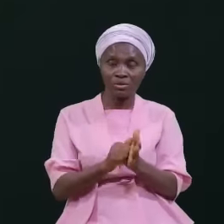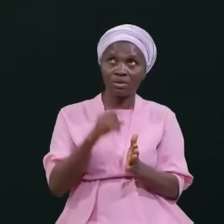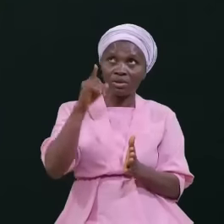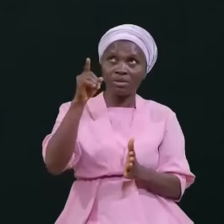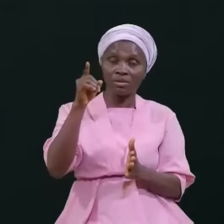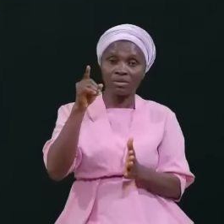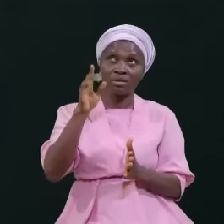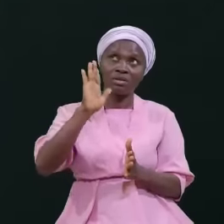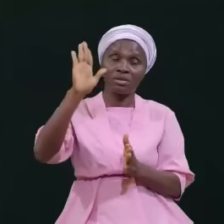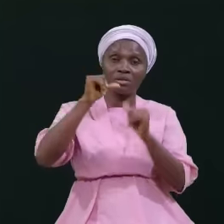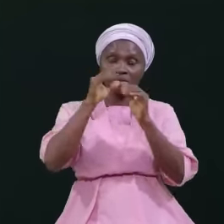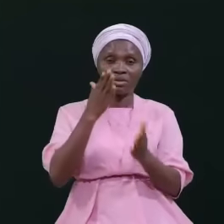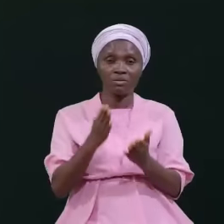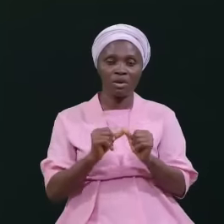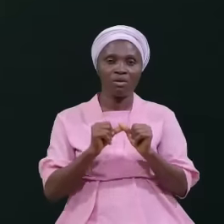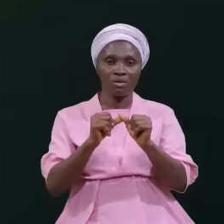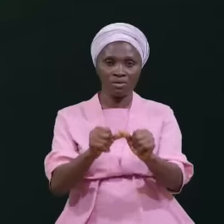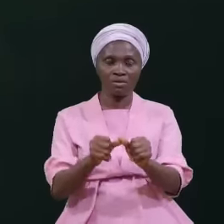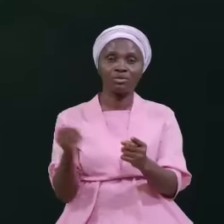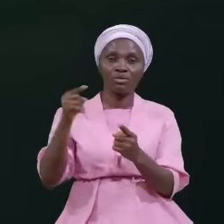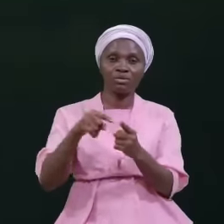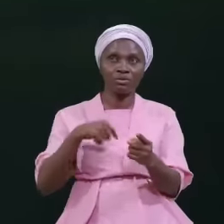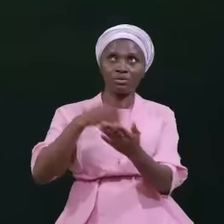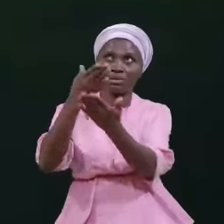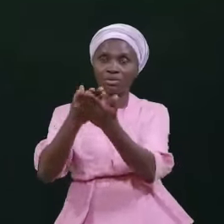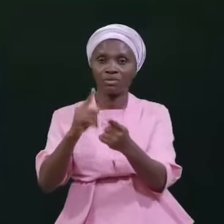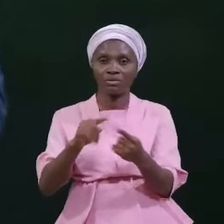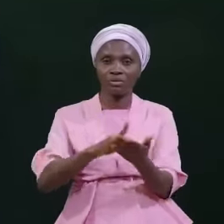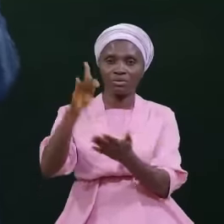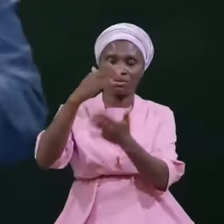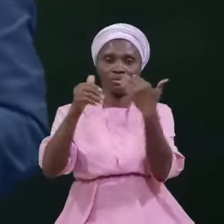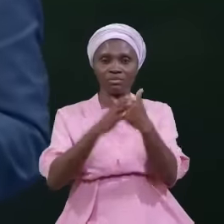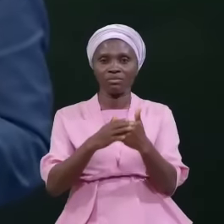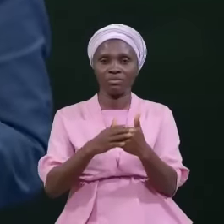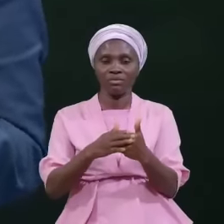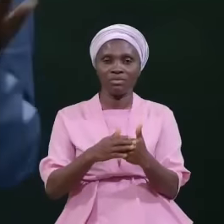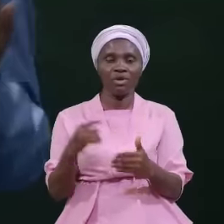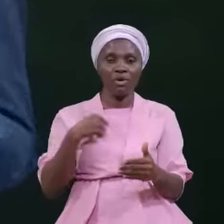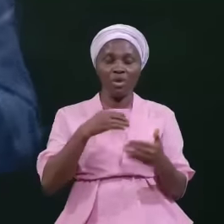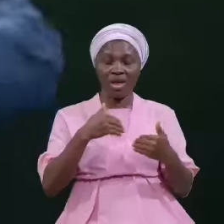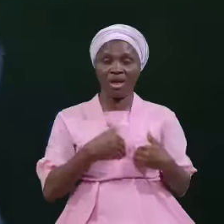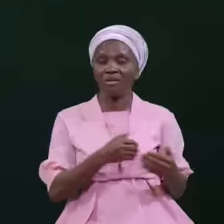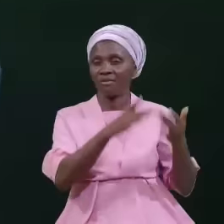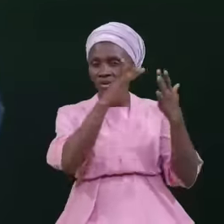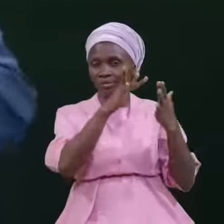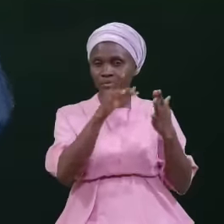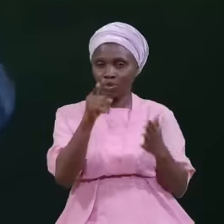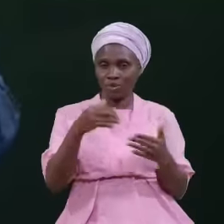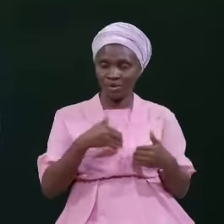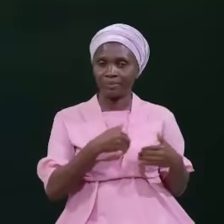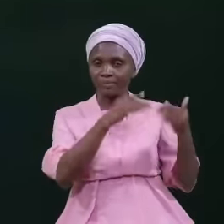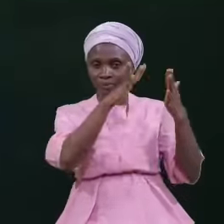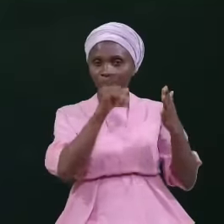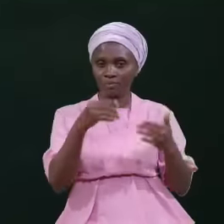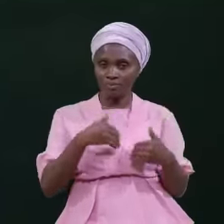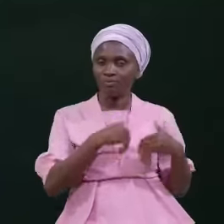until we get to glory. We have expectation. I have expectation. I have hope. And you have expectation. You have hope. It'll take